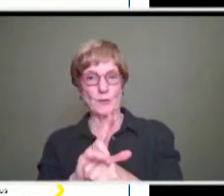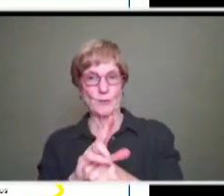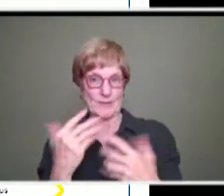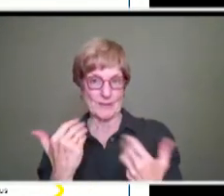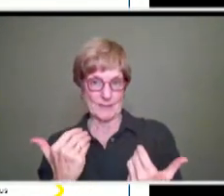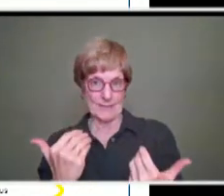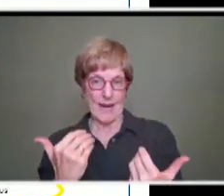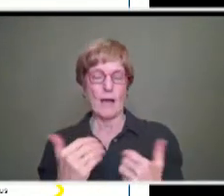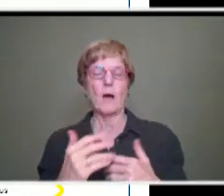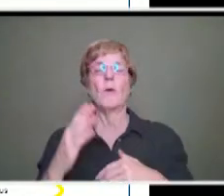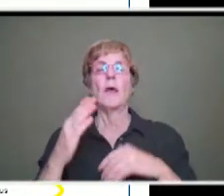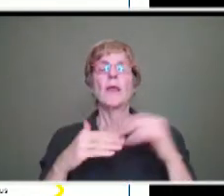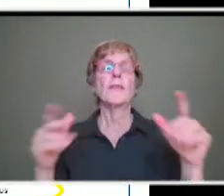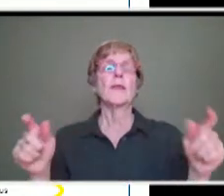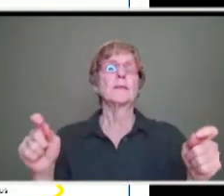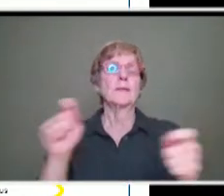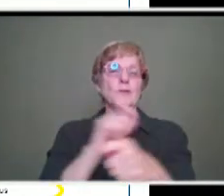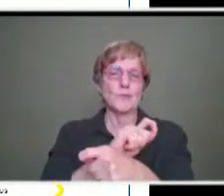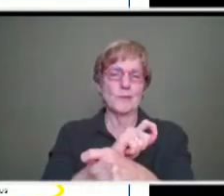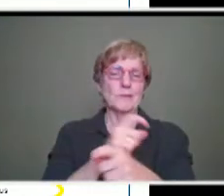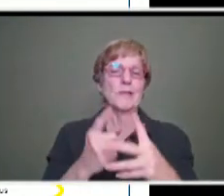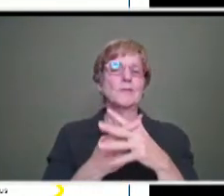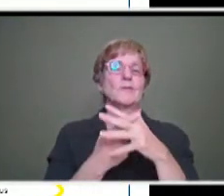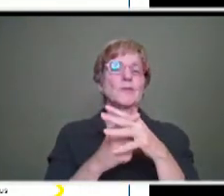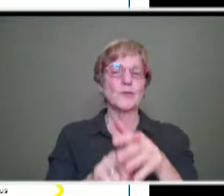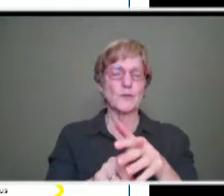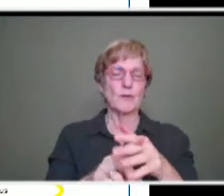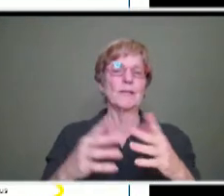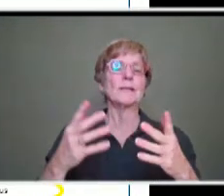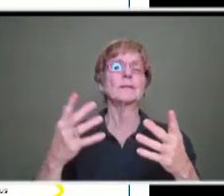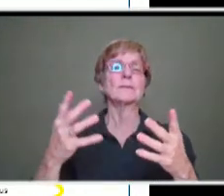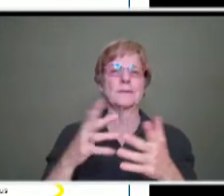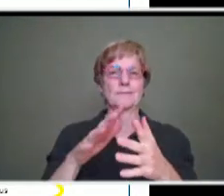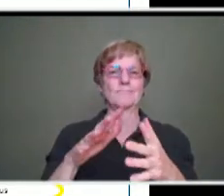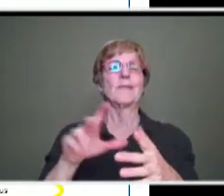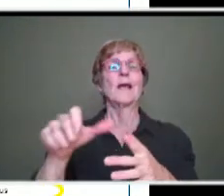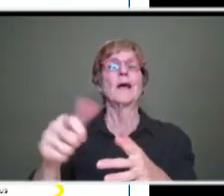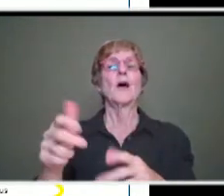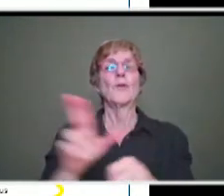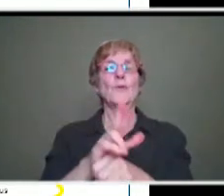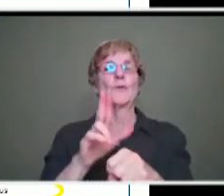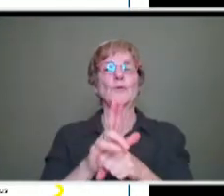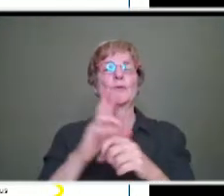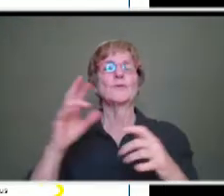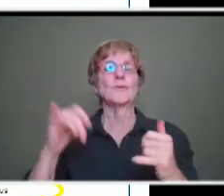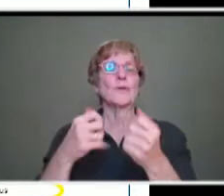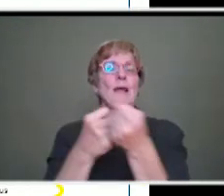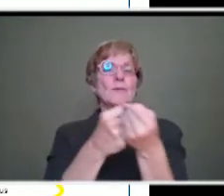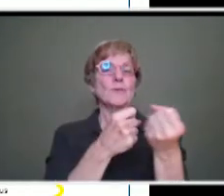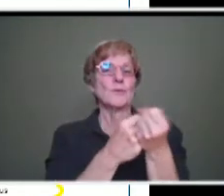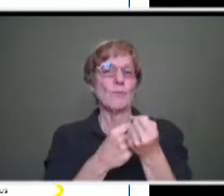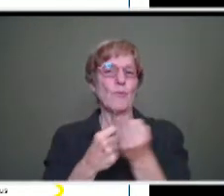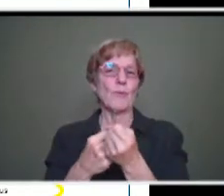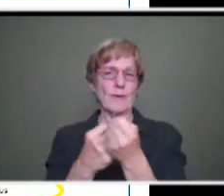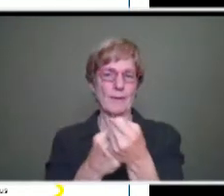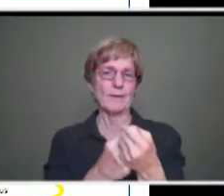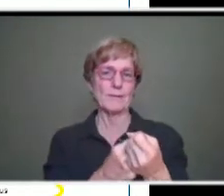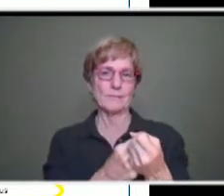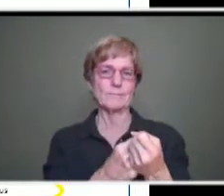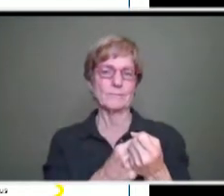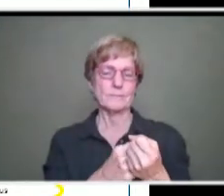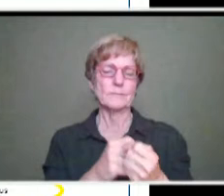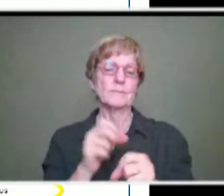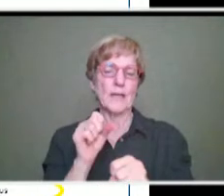than looking at the transition that is starting to occur where other uses are now coming in to support the res the existing employment